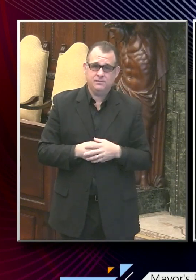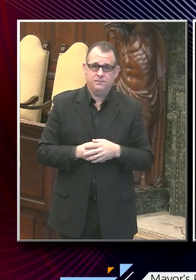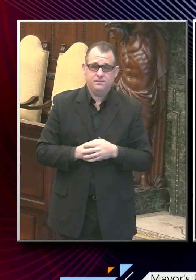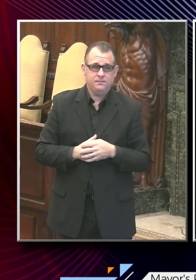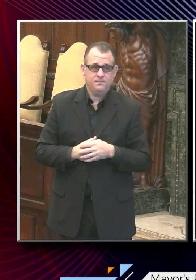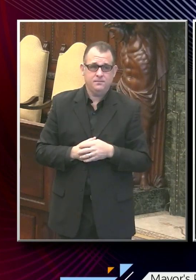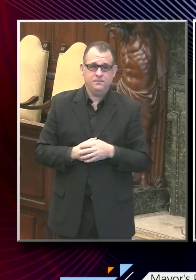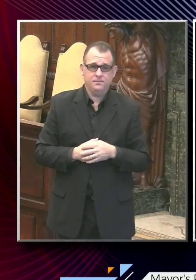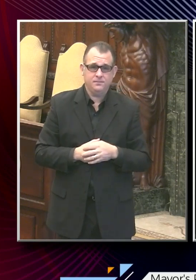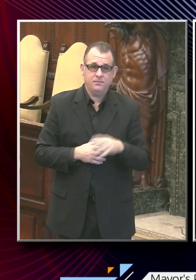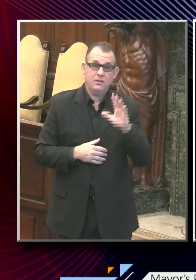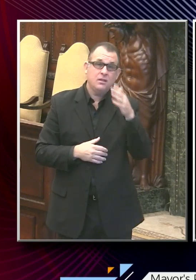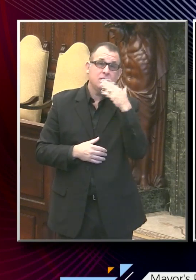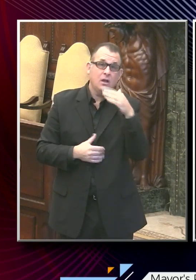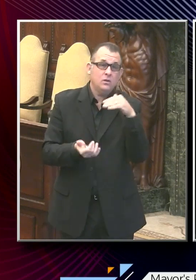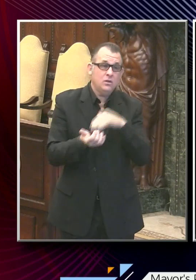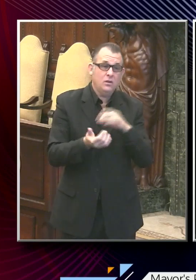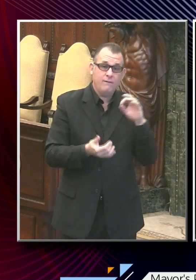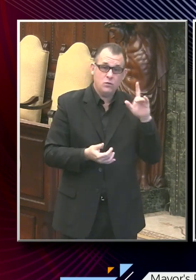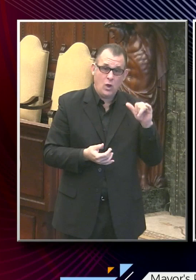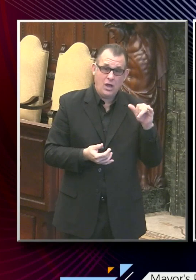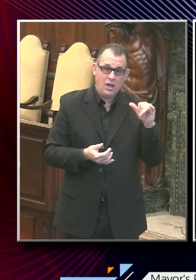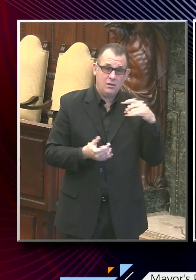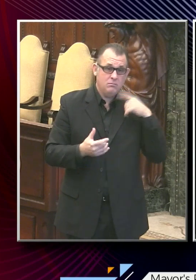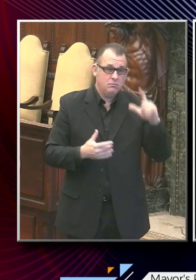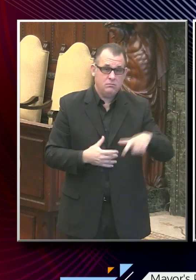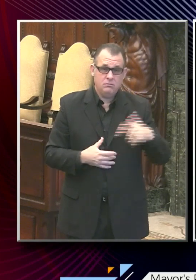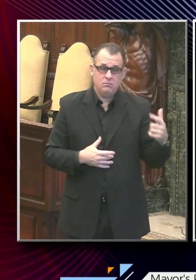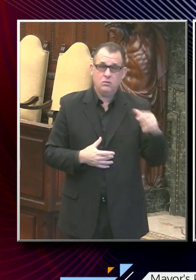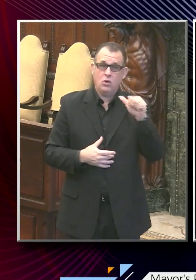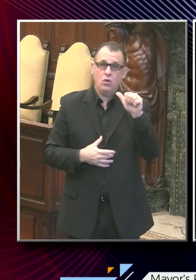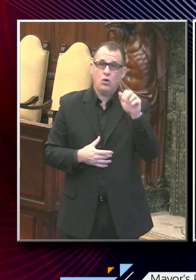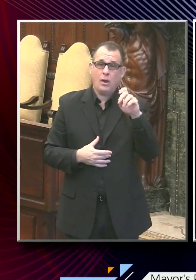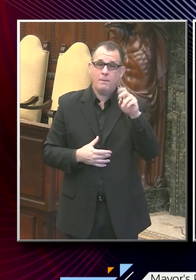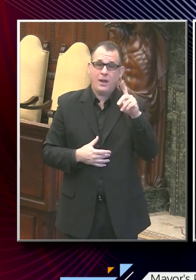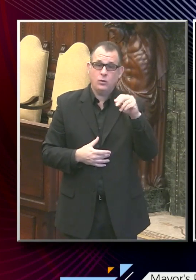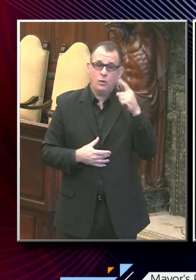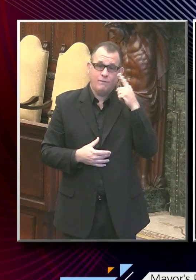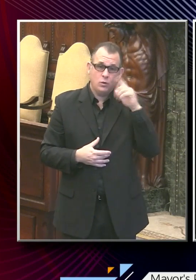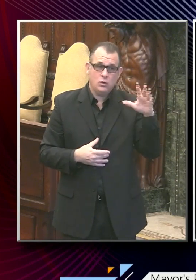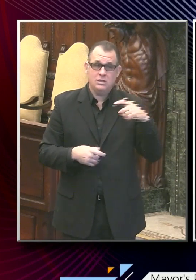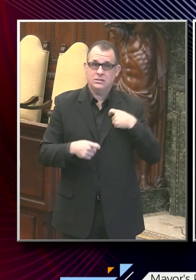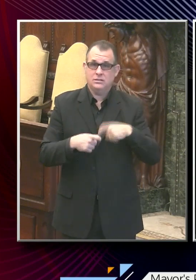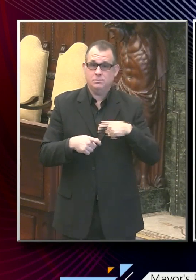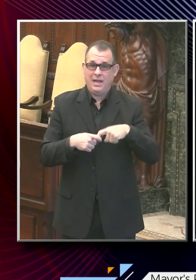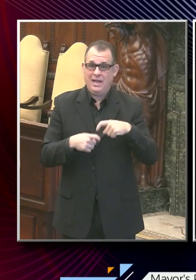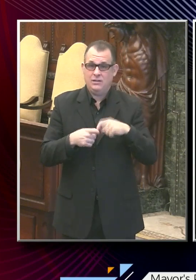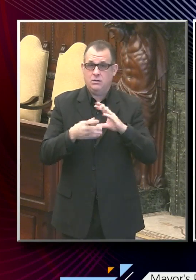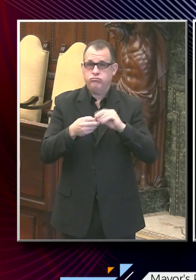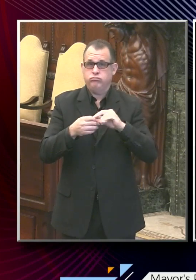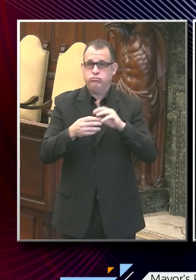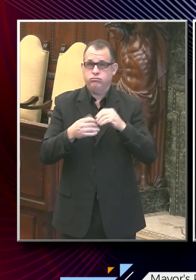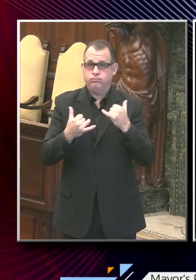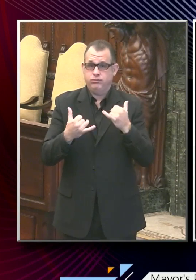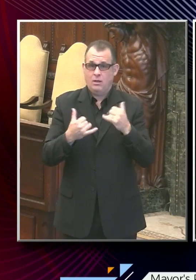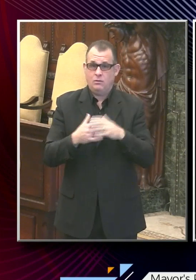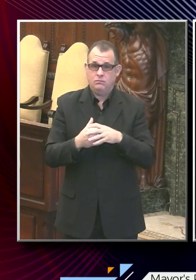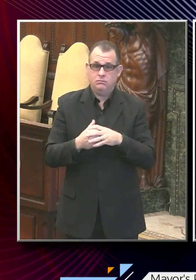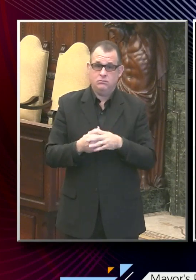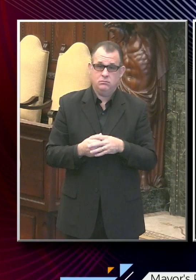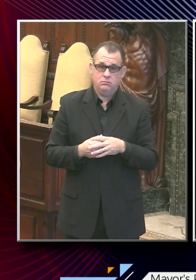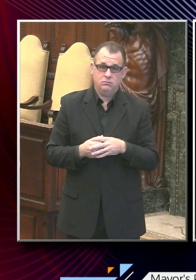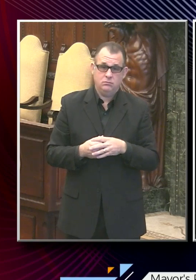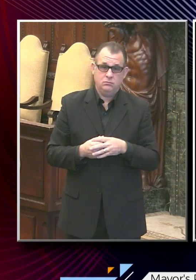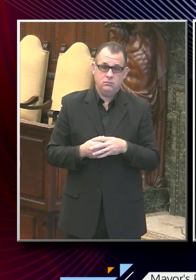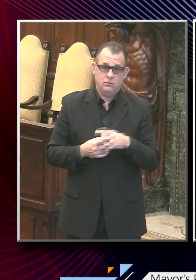Thank you, Dr. Farley. We are now going to turn it over to Armando for the Spanish language translation of both the mayor and Dr.